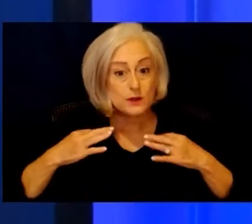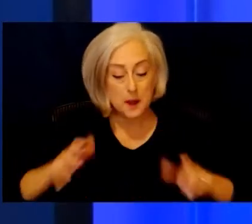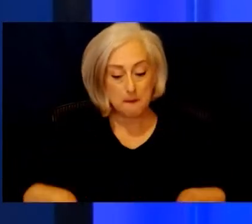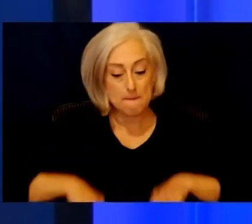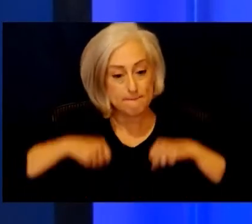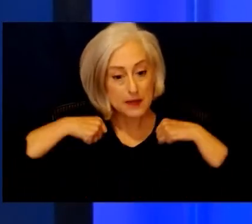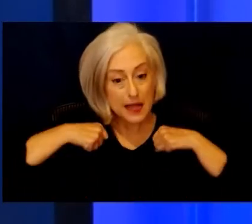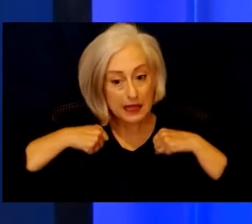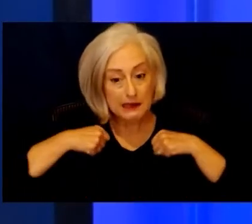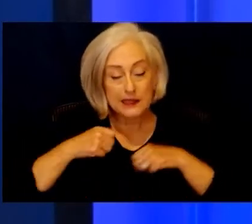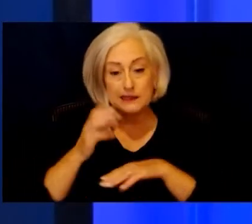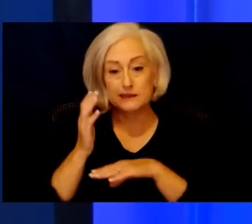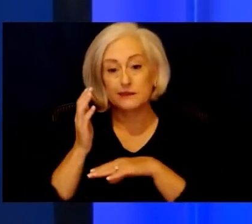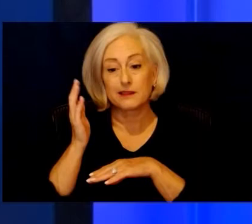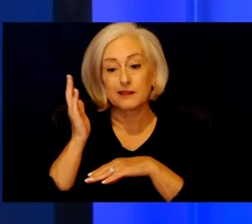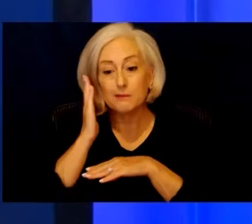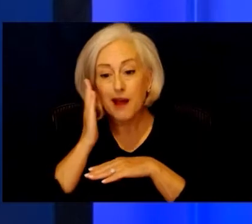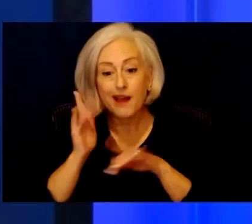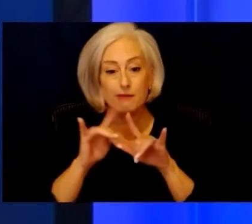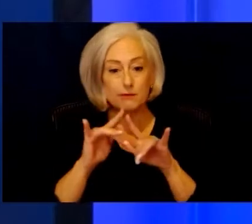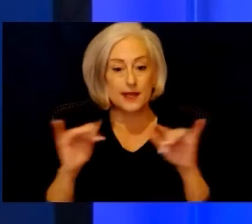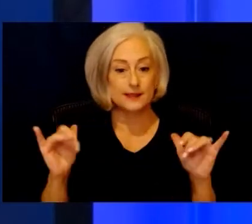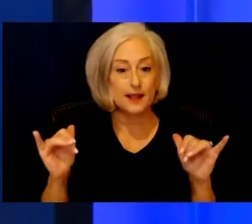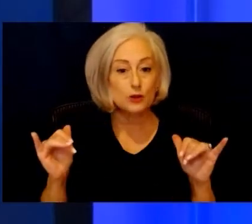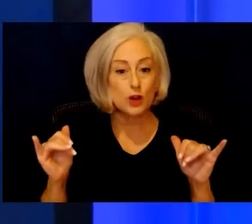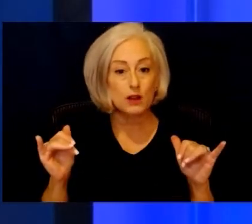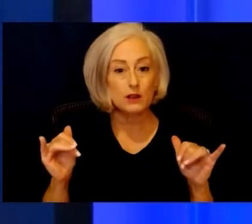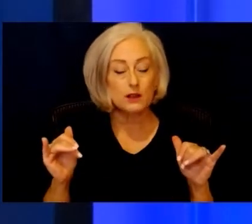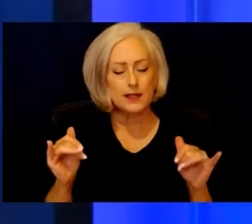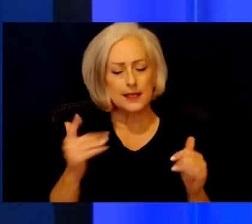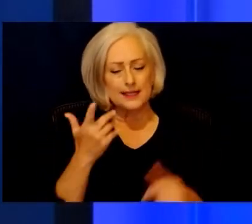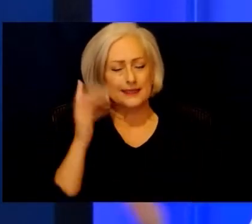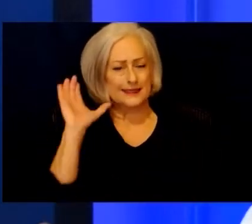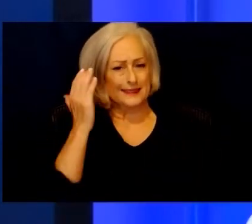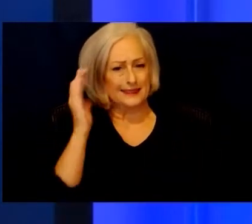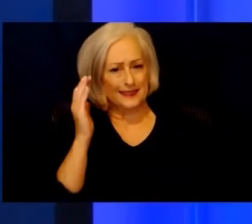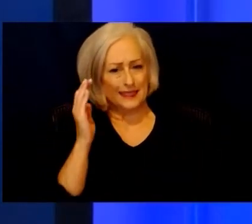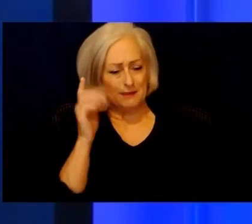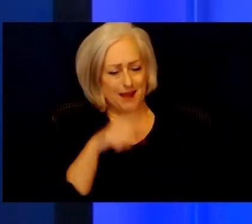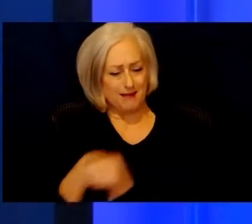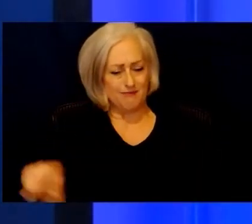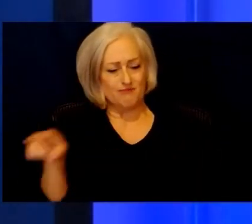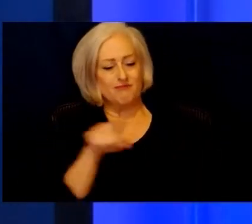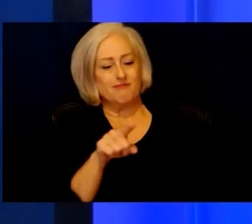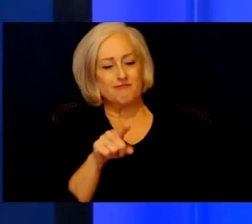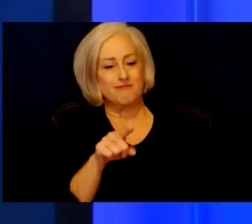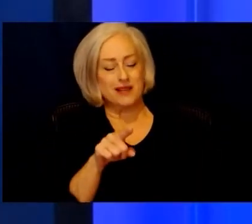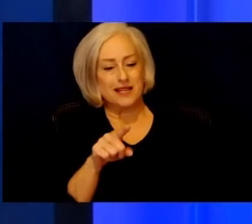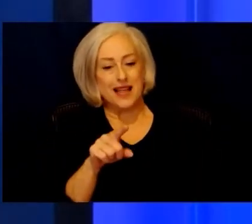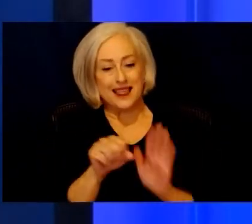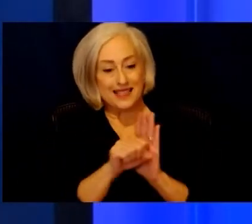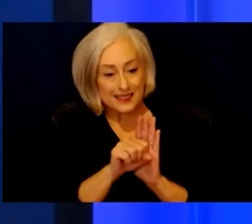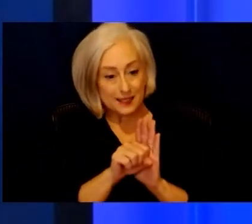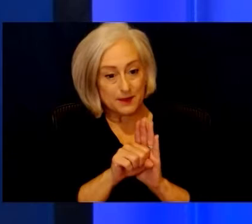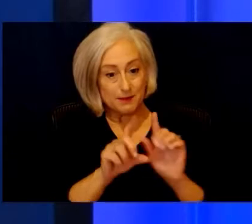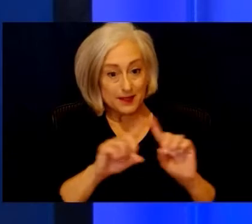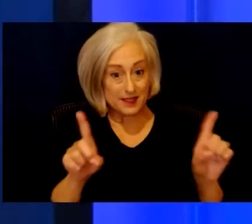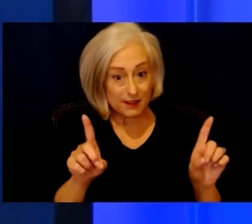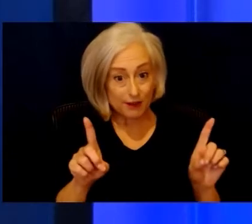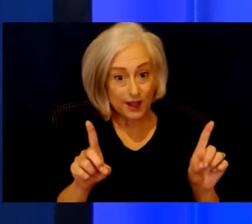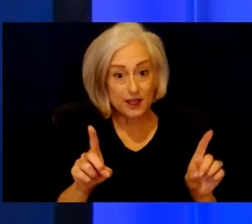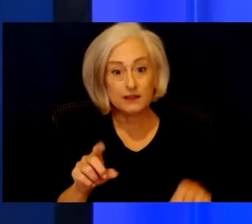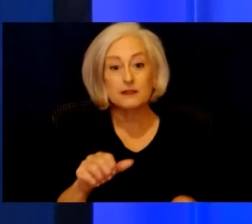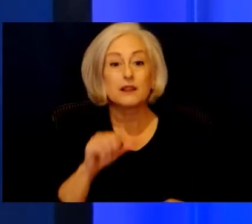is maybe is the presentation a little bit different in that population, and being around, say, the genital area or the anal area, just like you